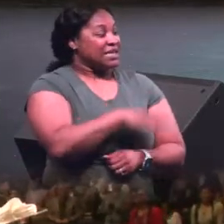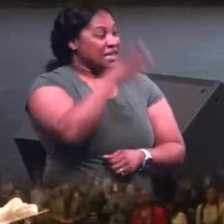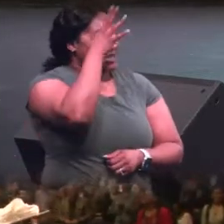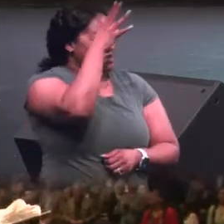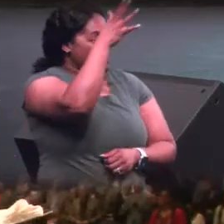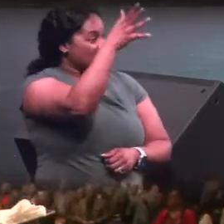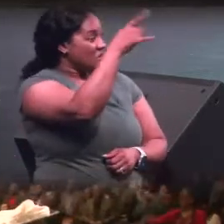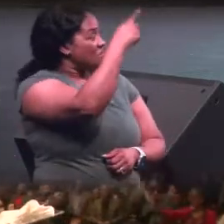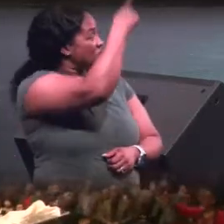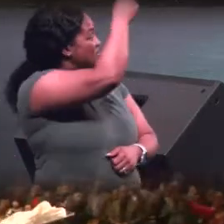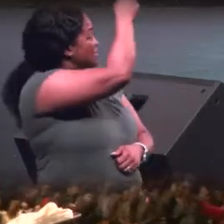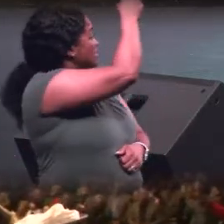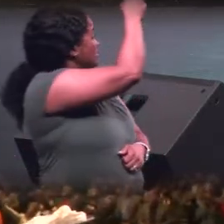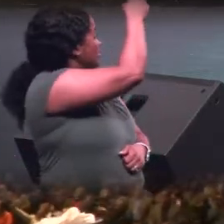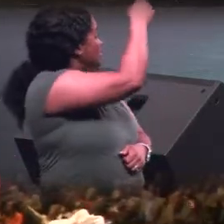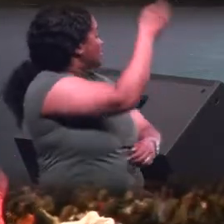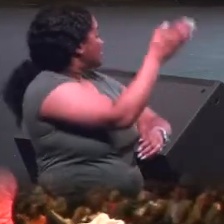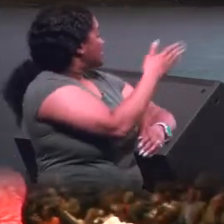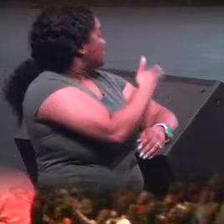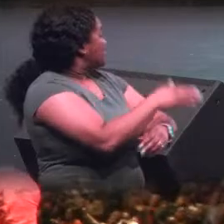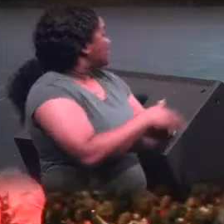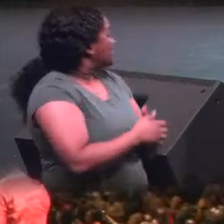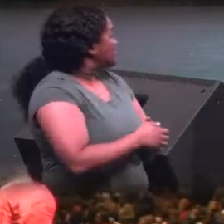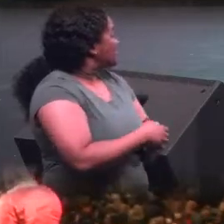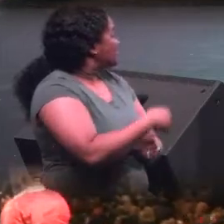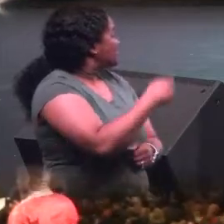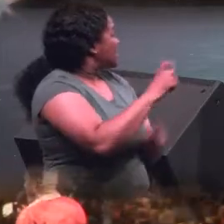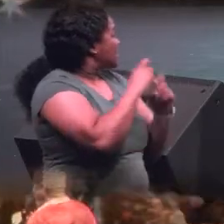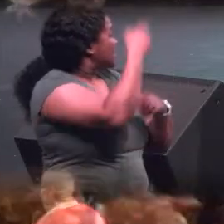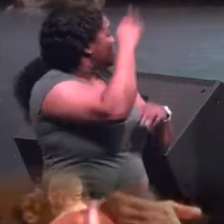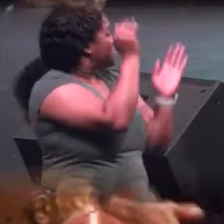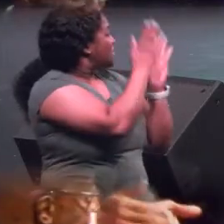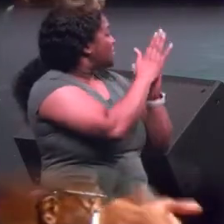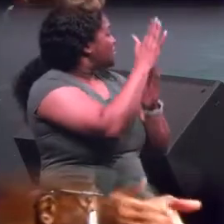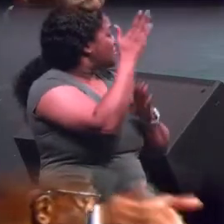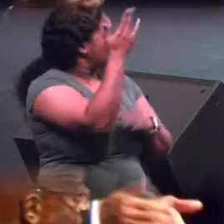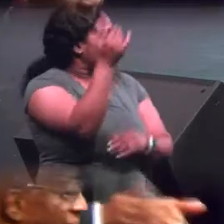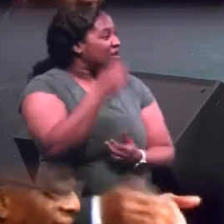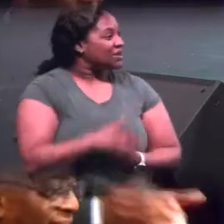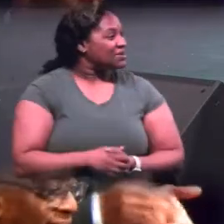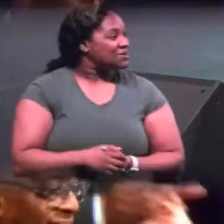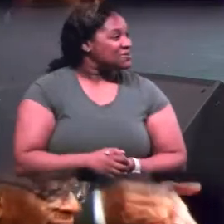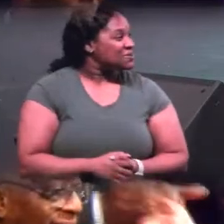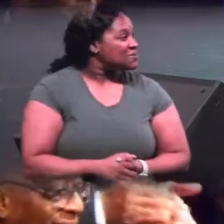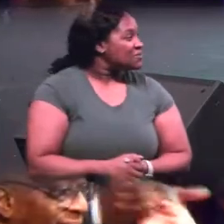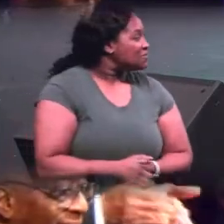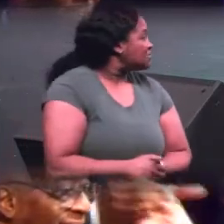granddaddy is in the choir. Come on, let's give God praise for that.